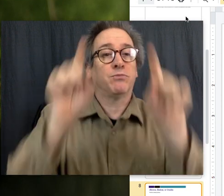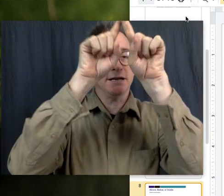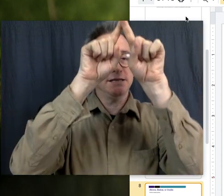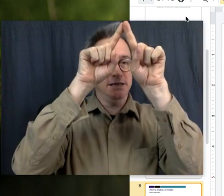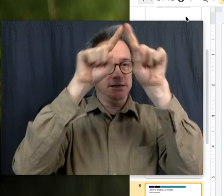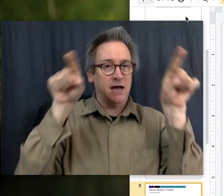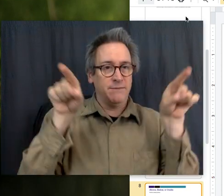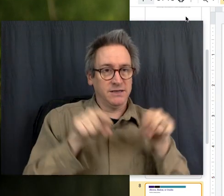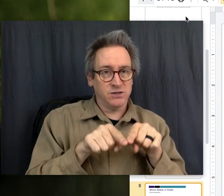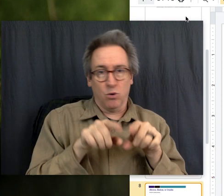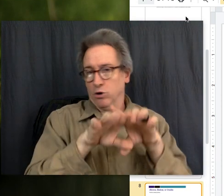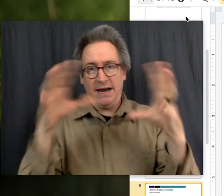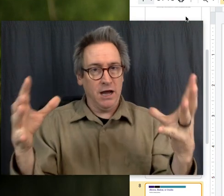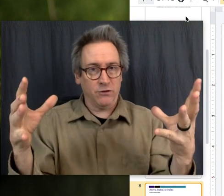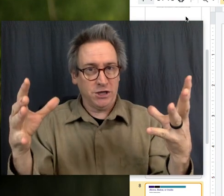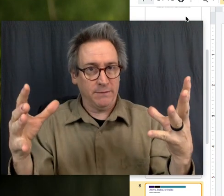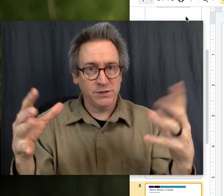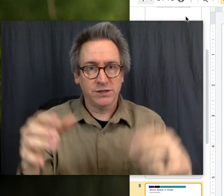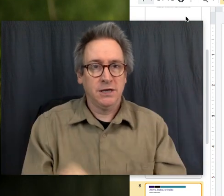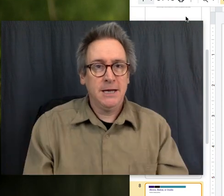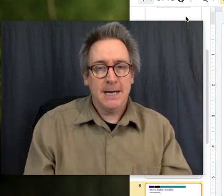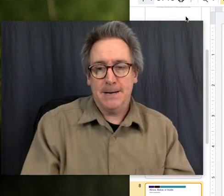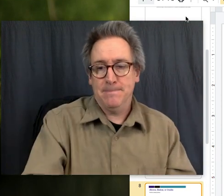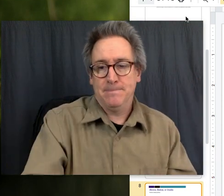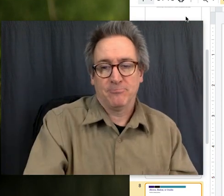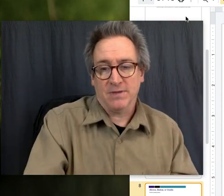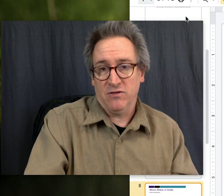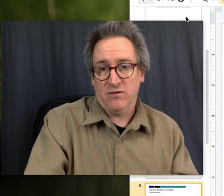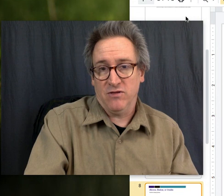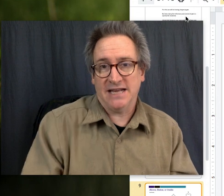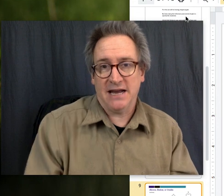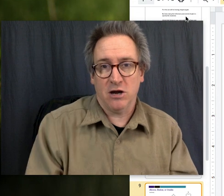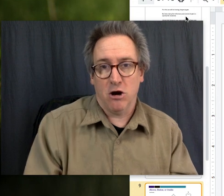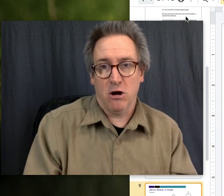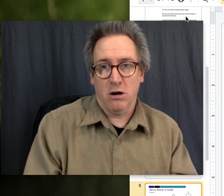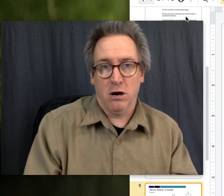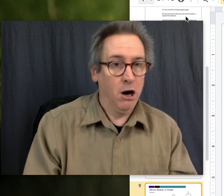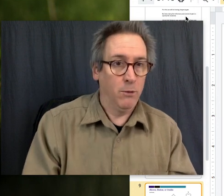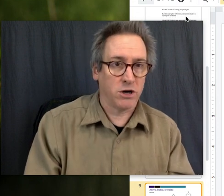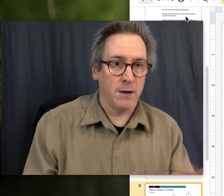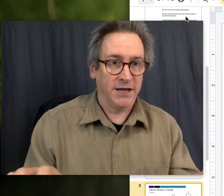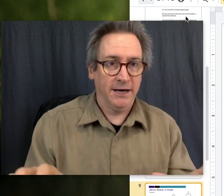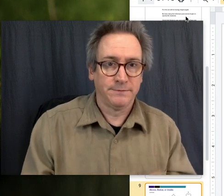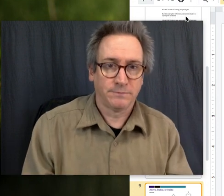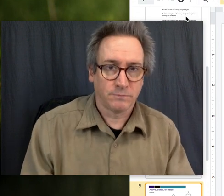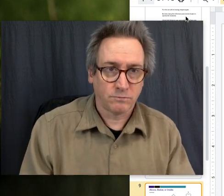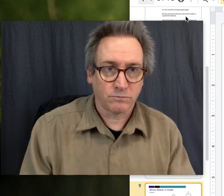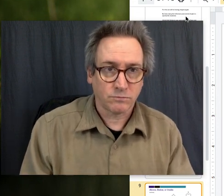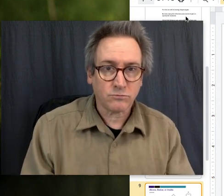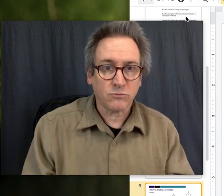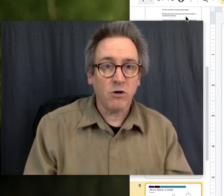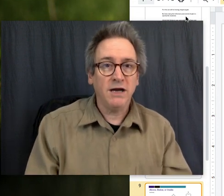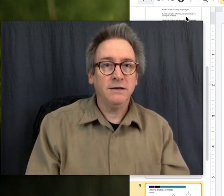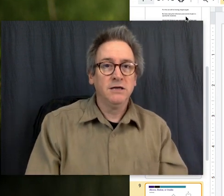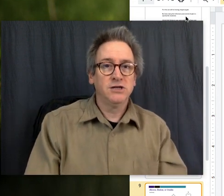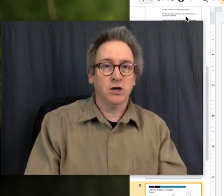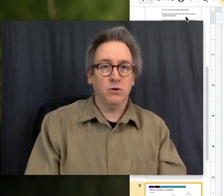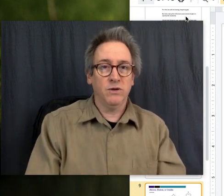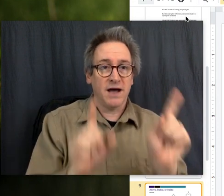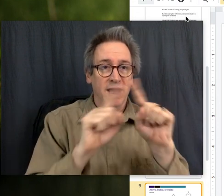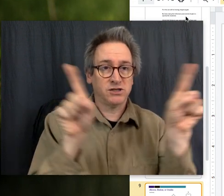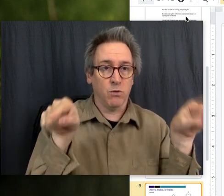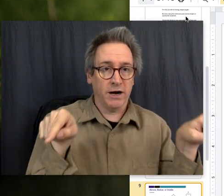So practice these diamonds or any other shapes. The next set are more complicated. Right?